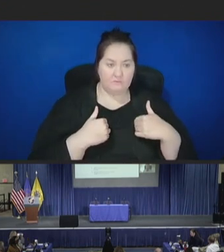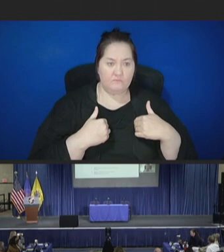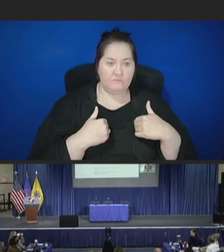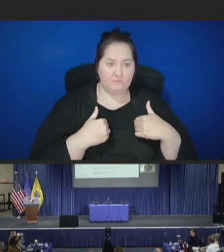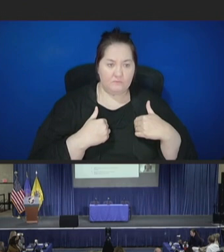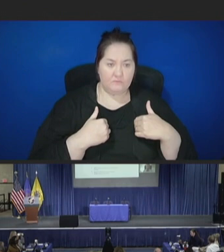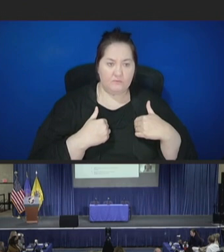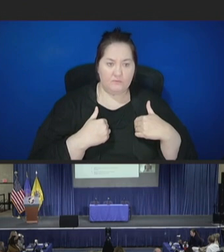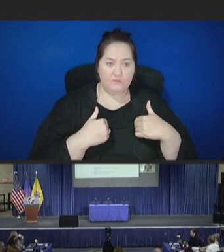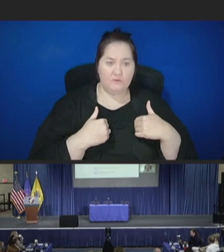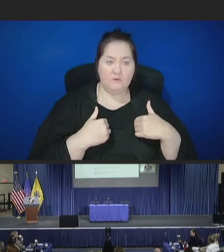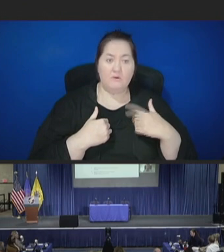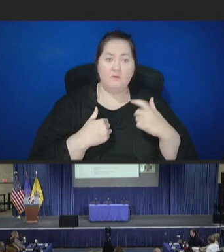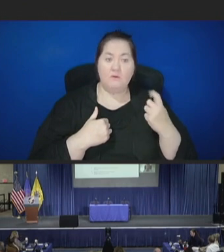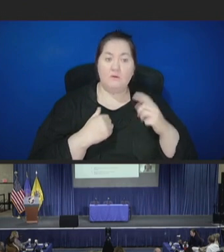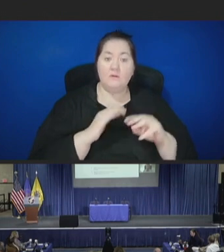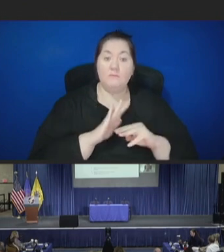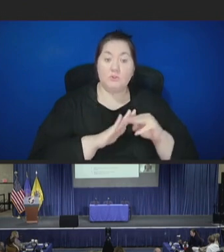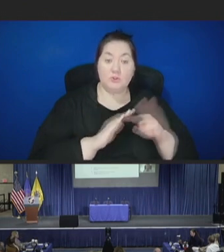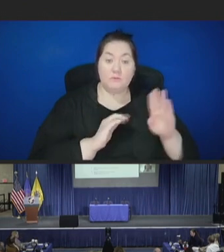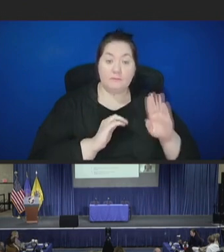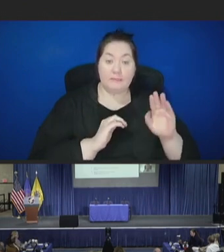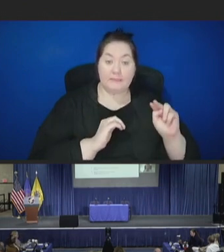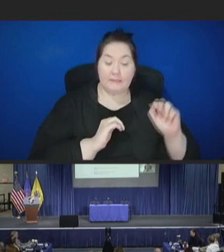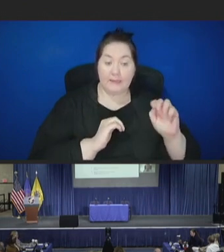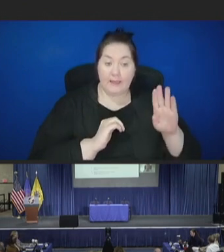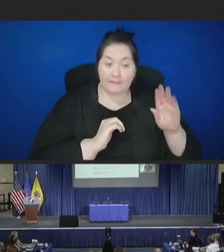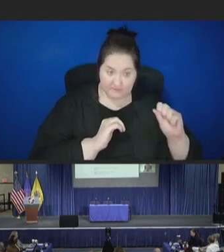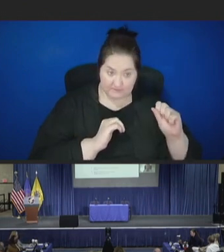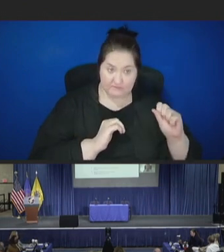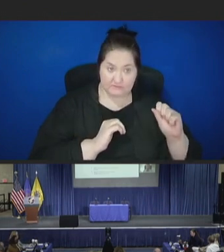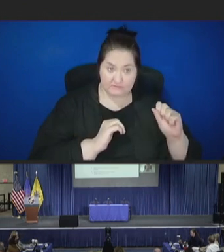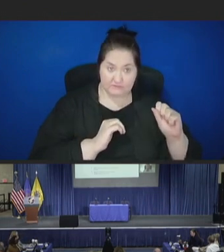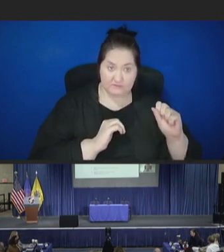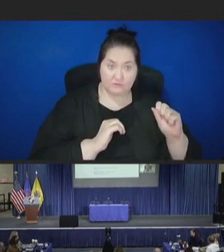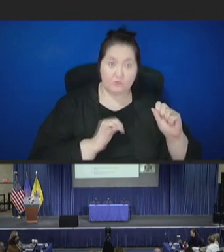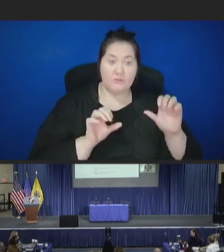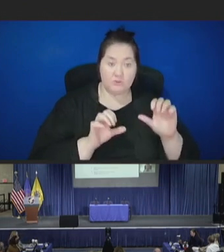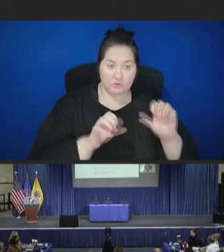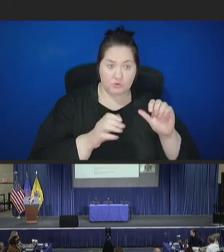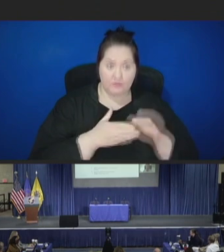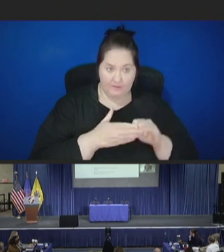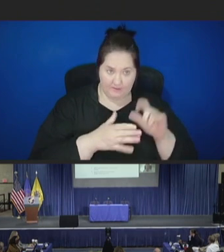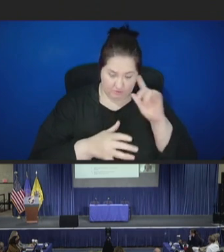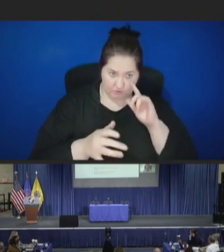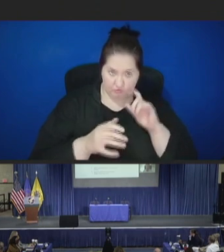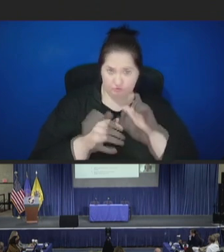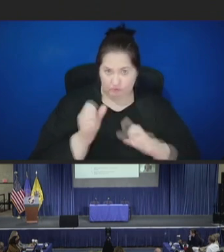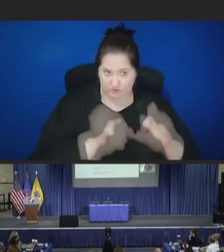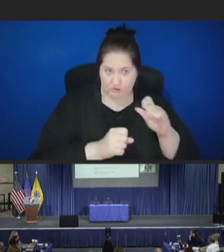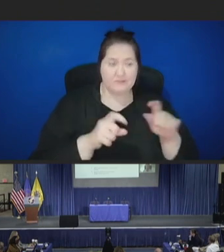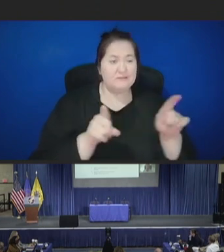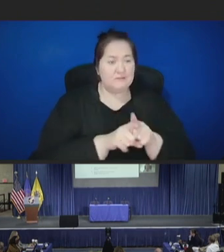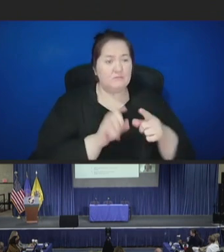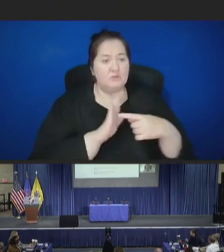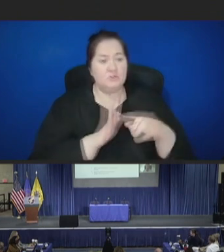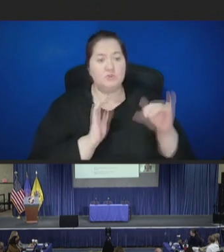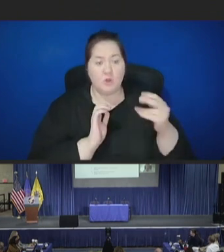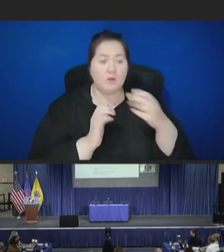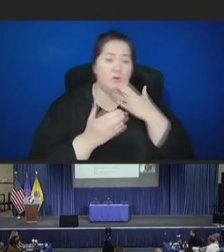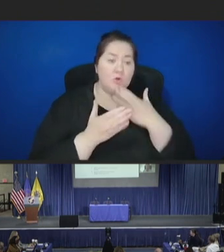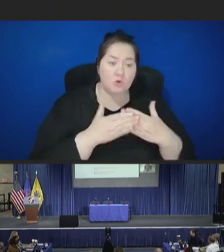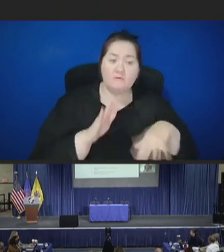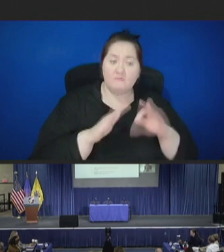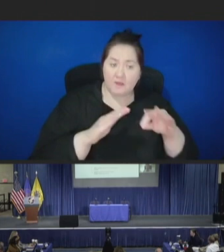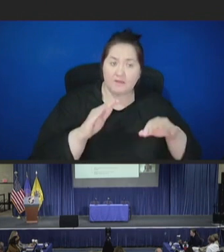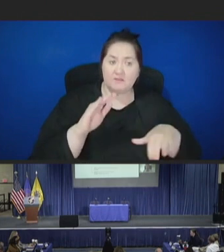the mature BNAP 10E8 if you do this epitope grafting strategy. And again, similar to what John showed, good binding is at the bottom